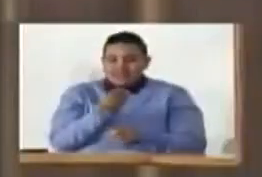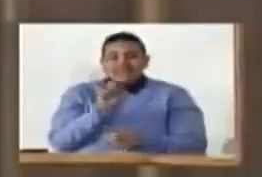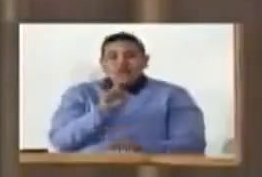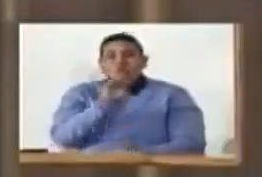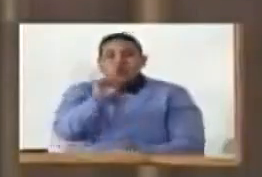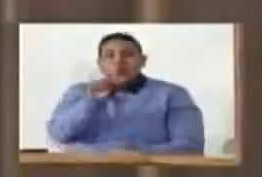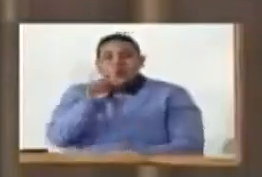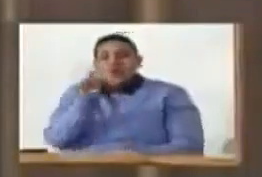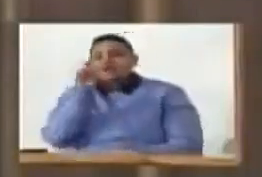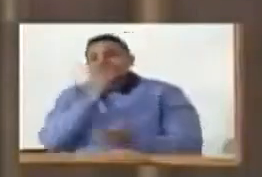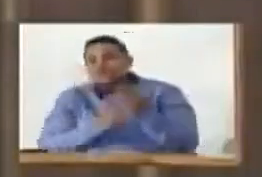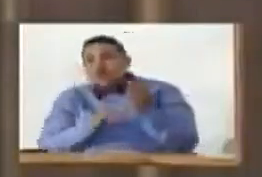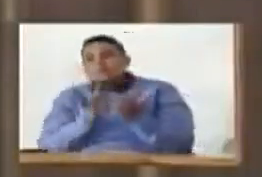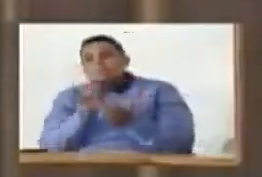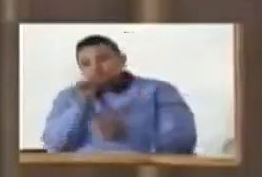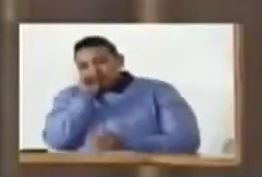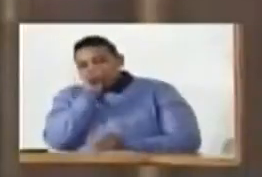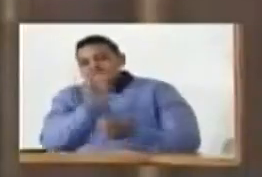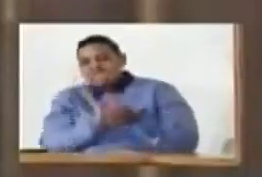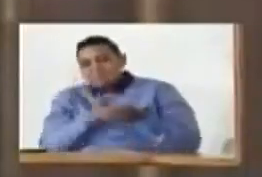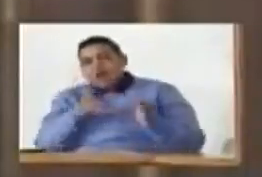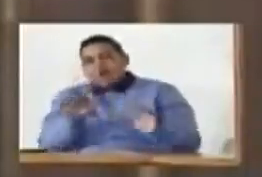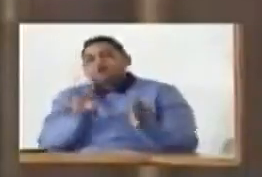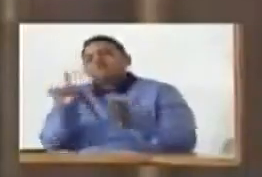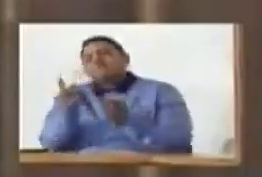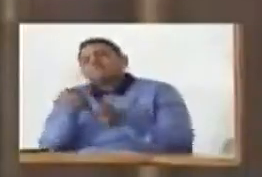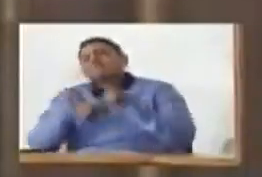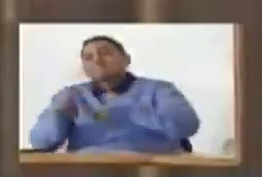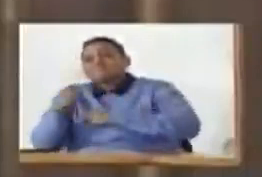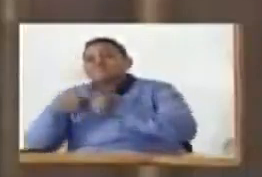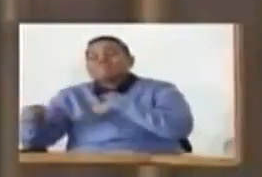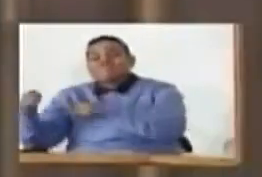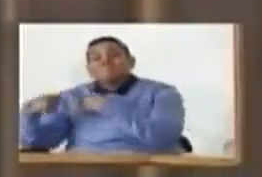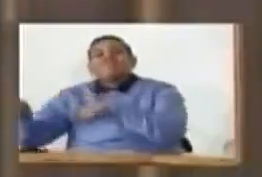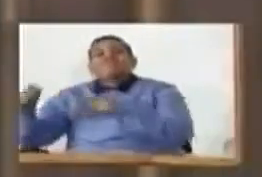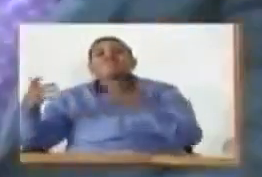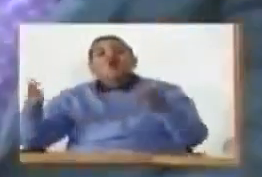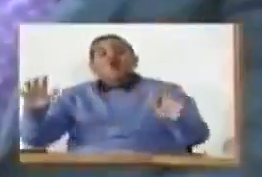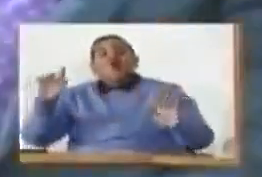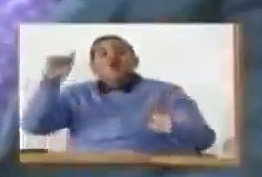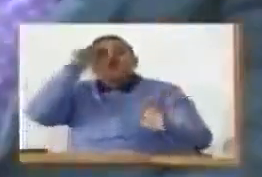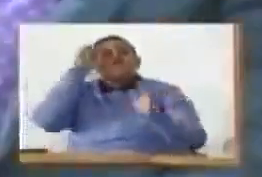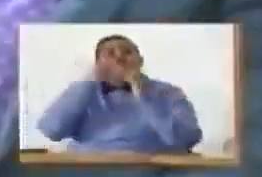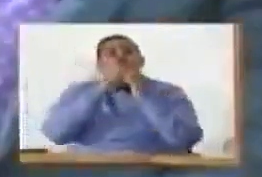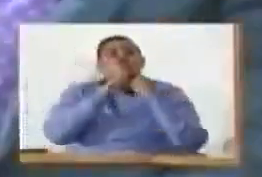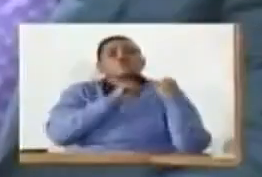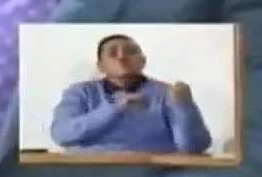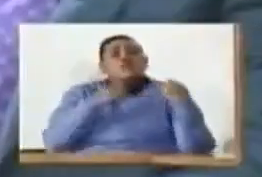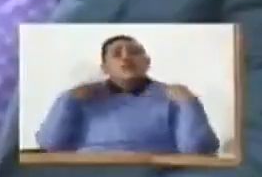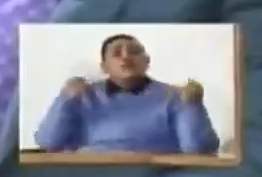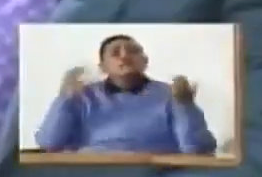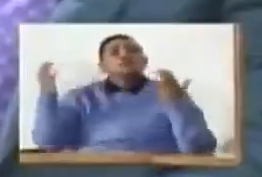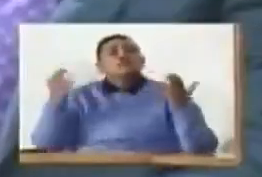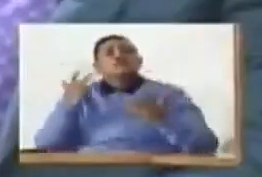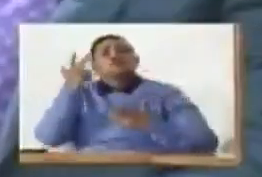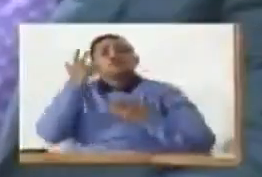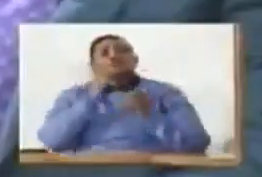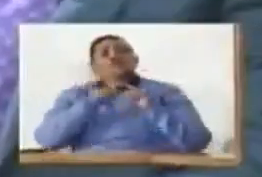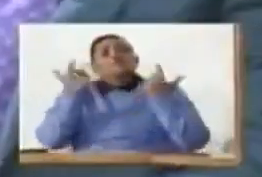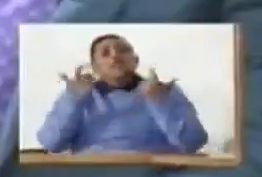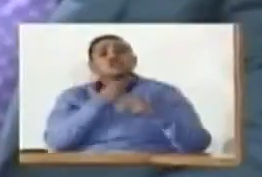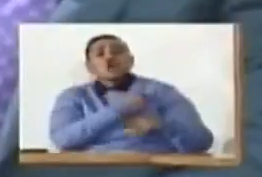program. The government will further strengthen health services delivery this year. 3 major